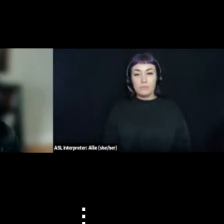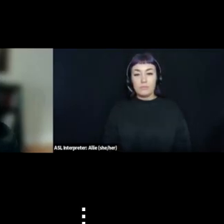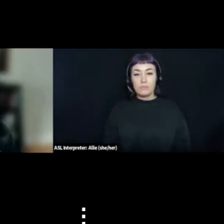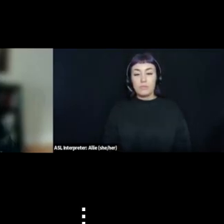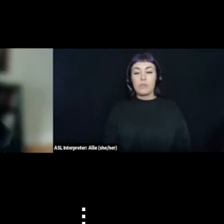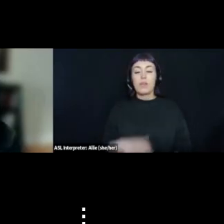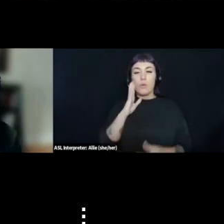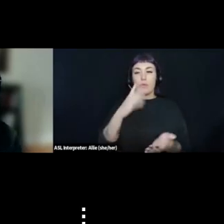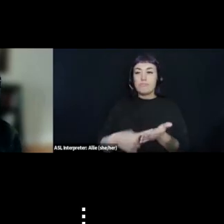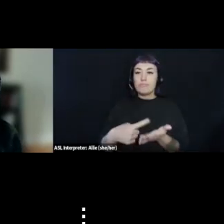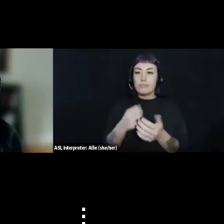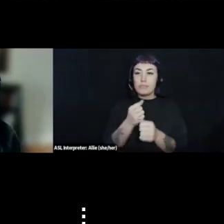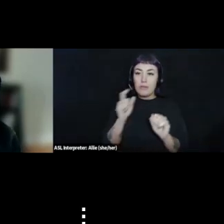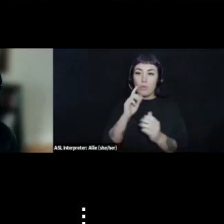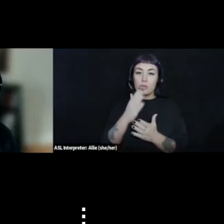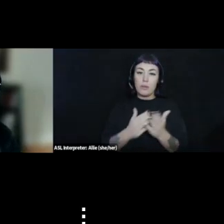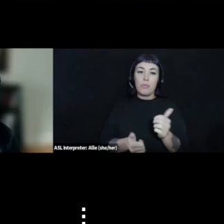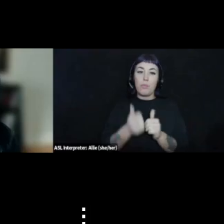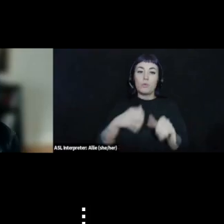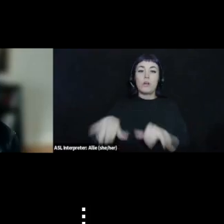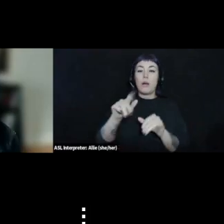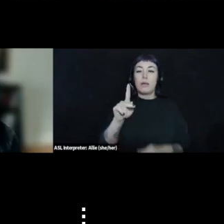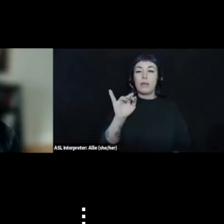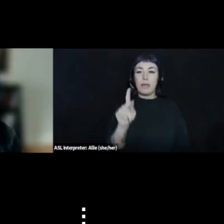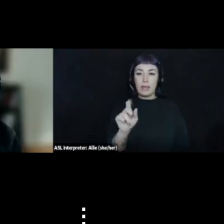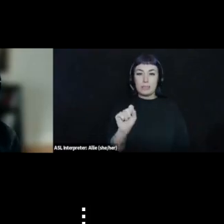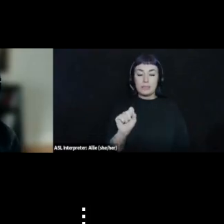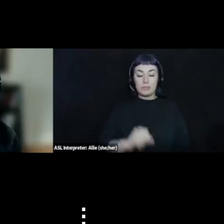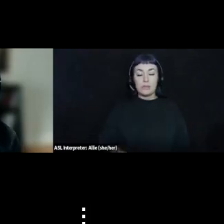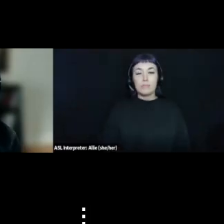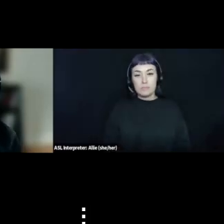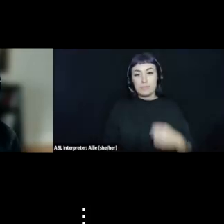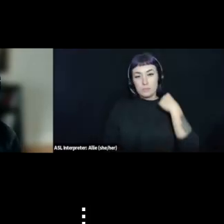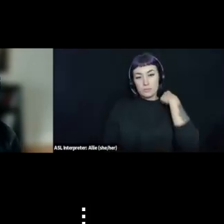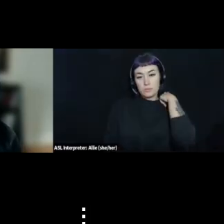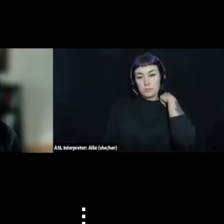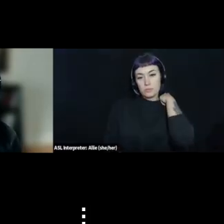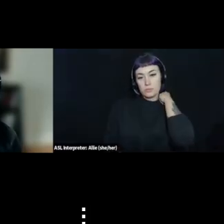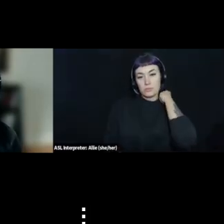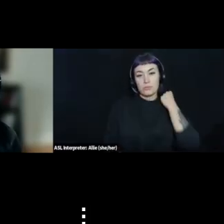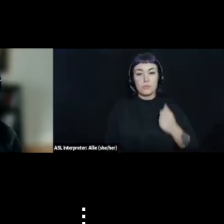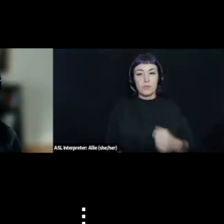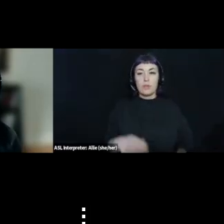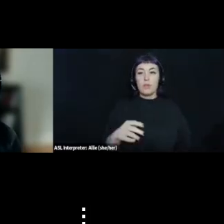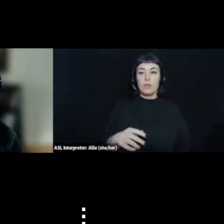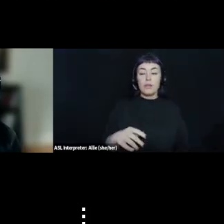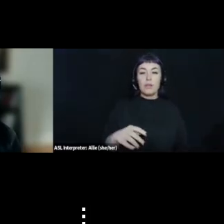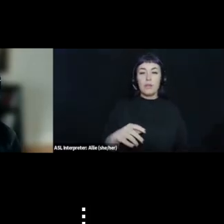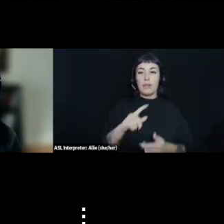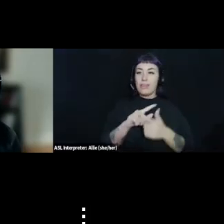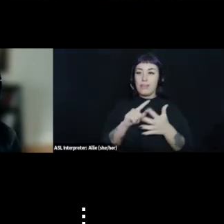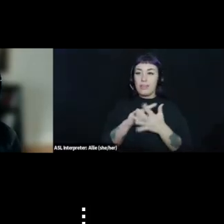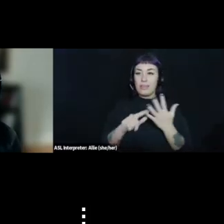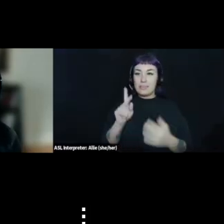So I'm going to talk about safety for some of the most common kinks. These kinks, I